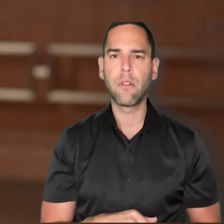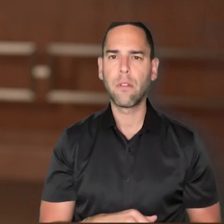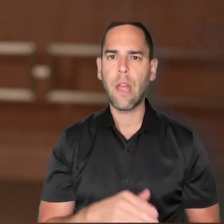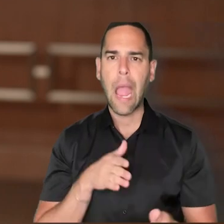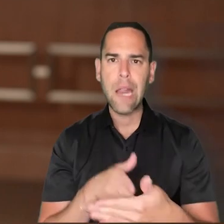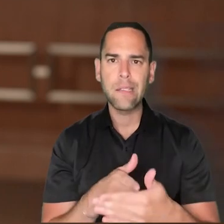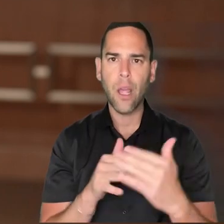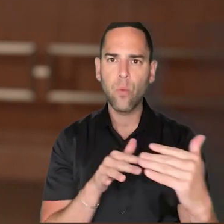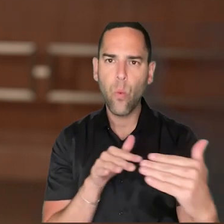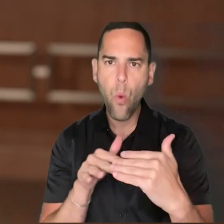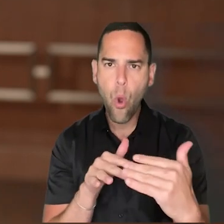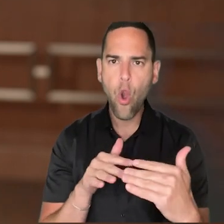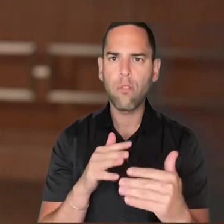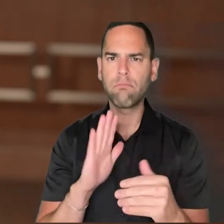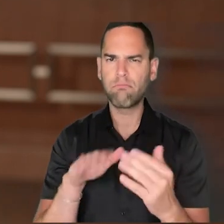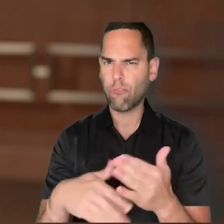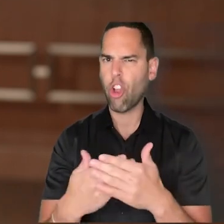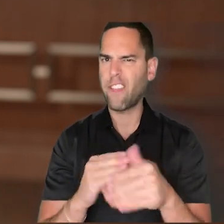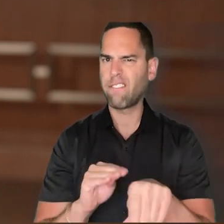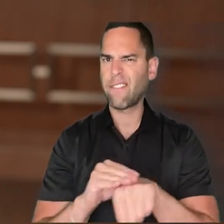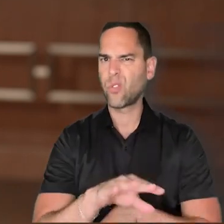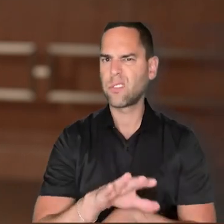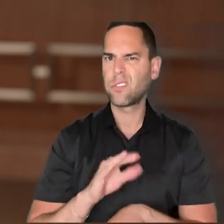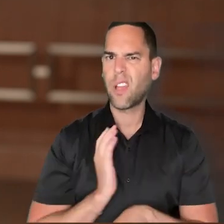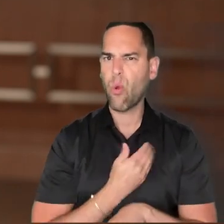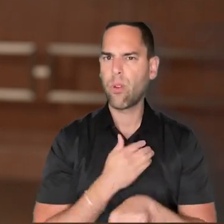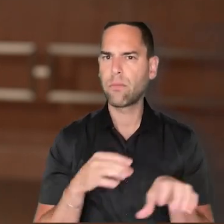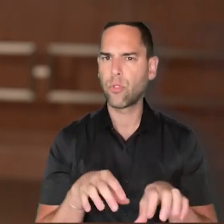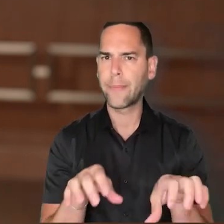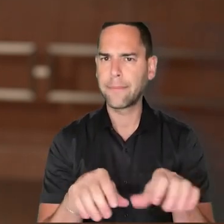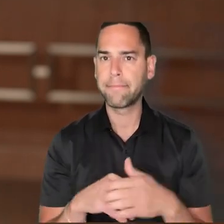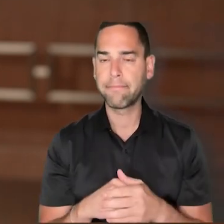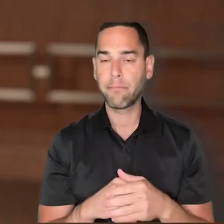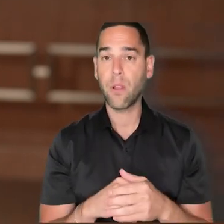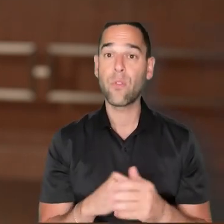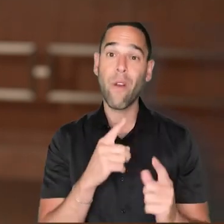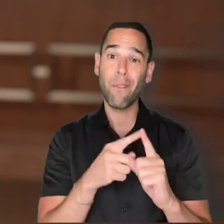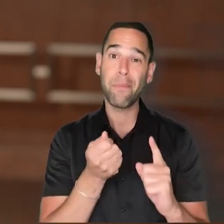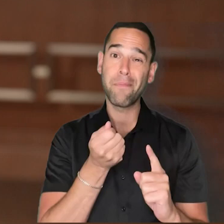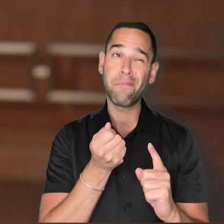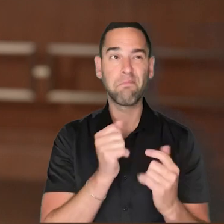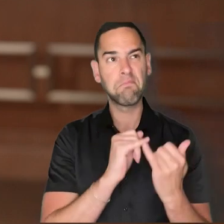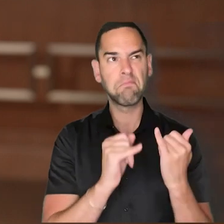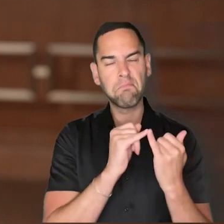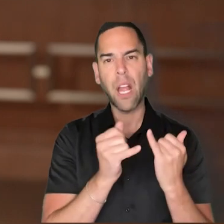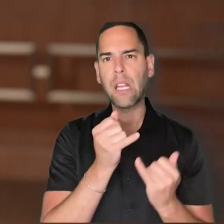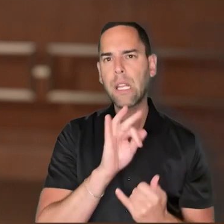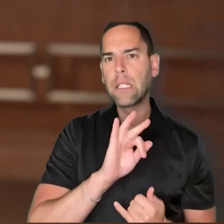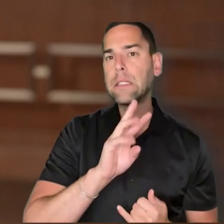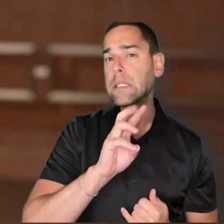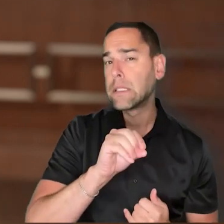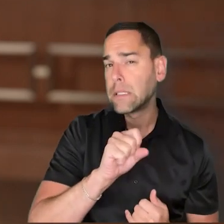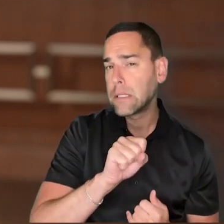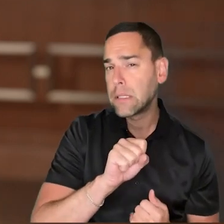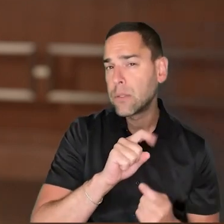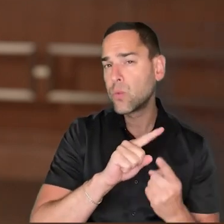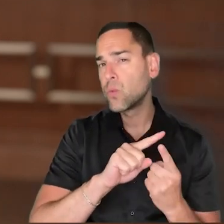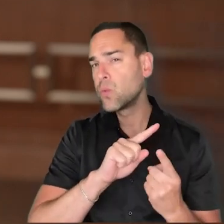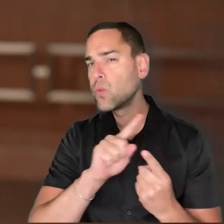women's movement, the anti-war movement, all these things were influential. So between the late